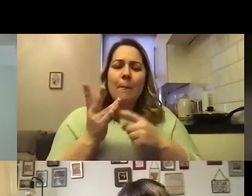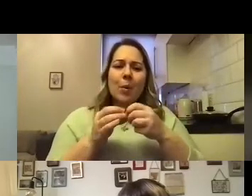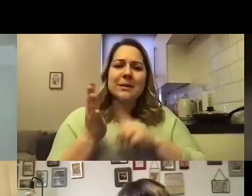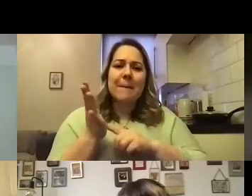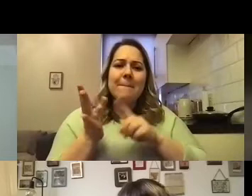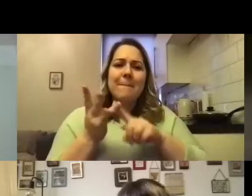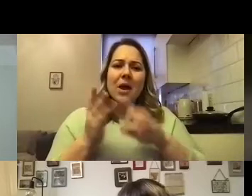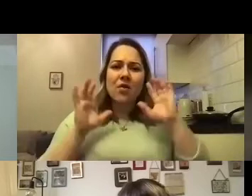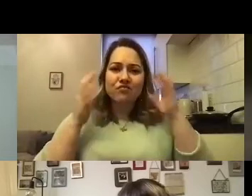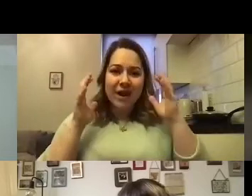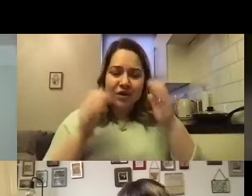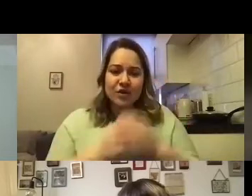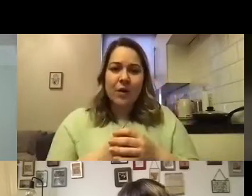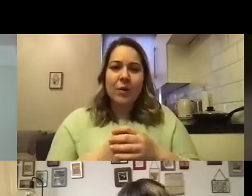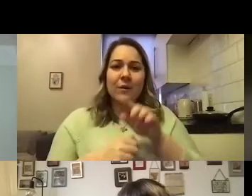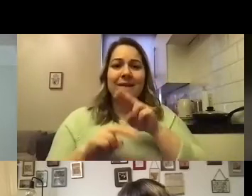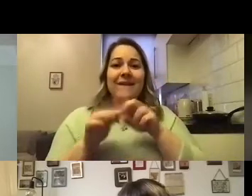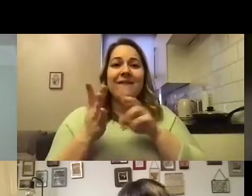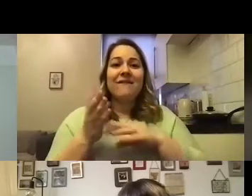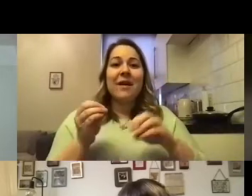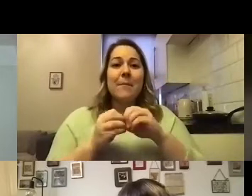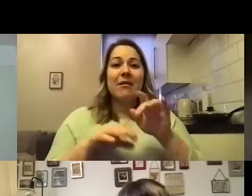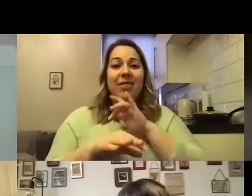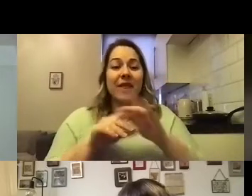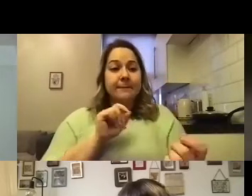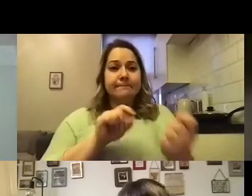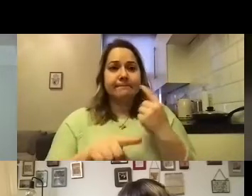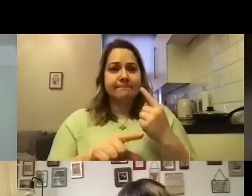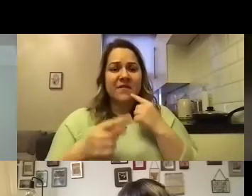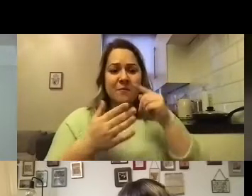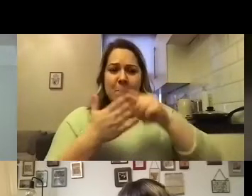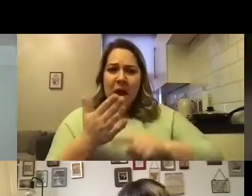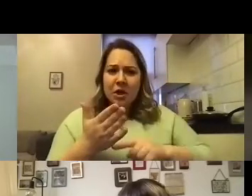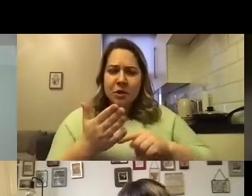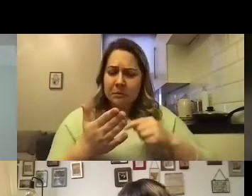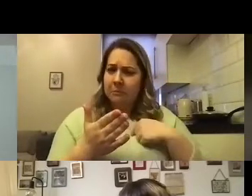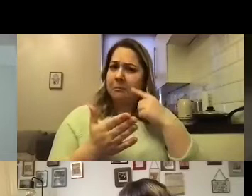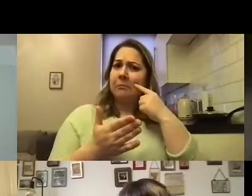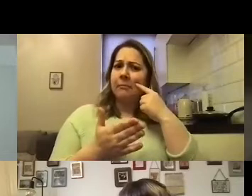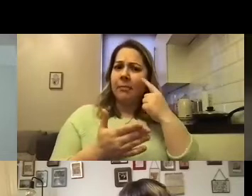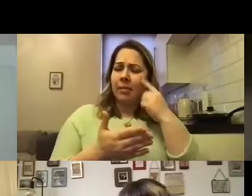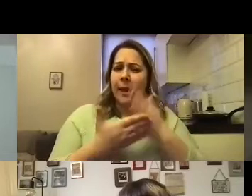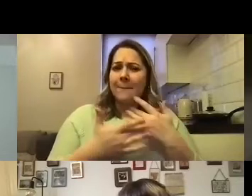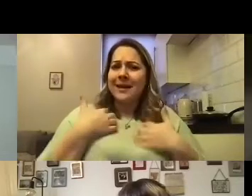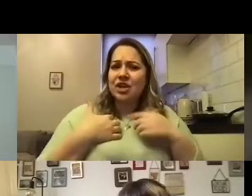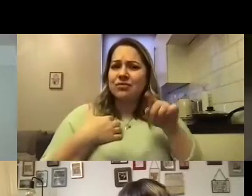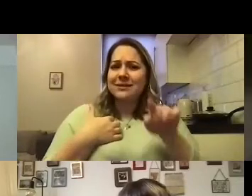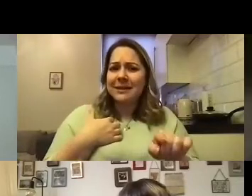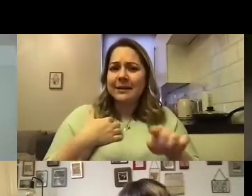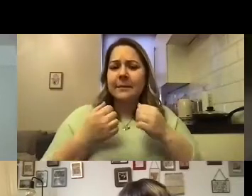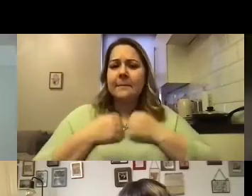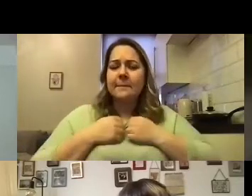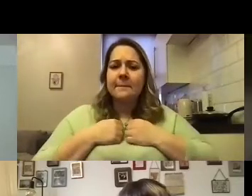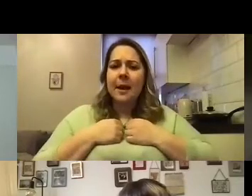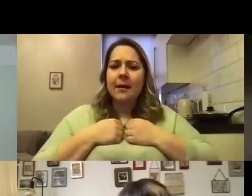put some information out to us, and I saw it, and it really caught my eye. I thought this looks really interesting. My background is, well, I